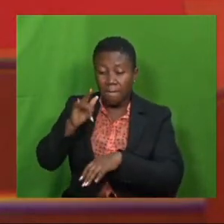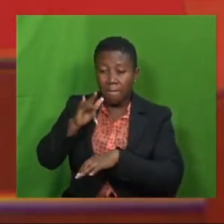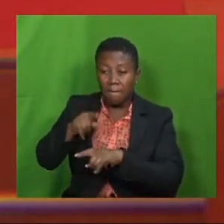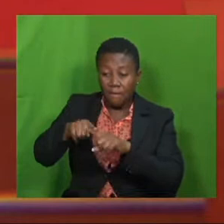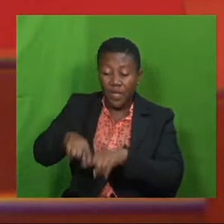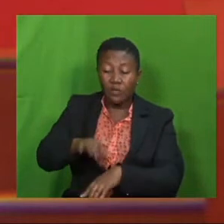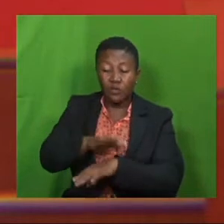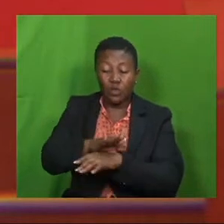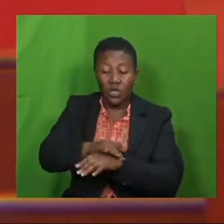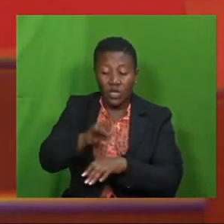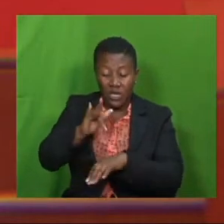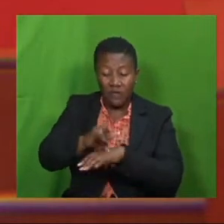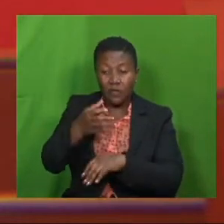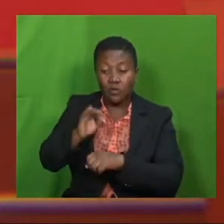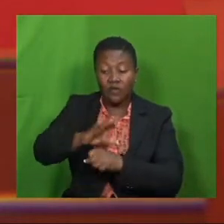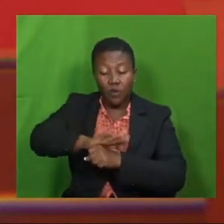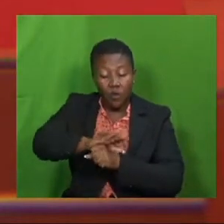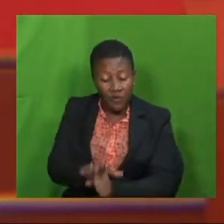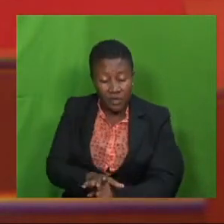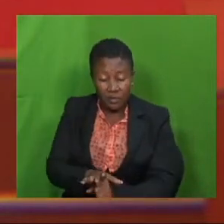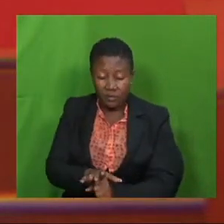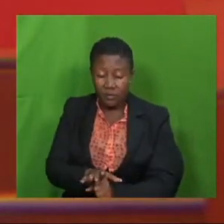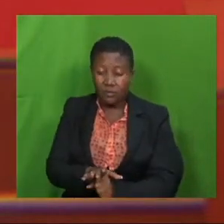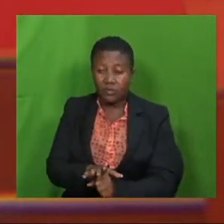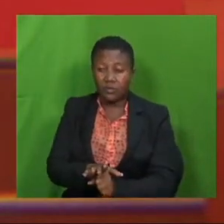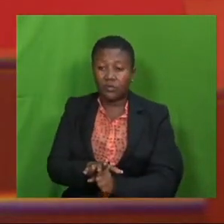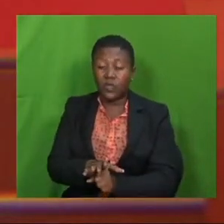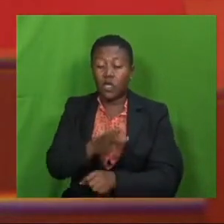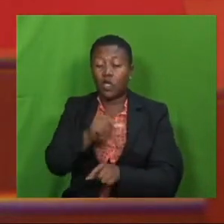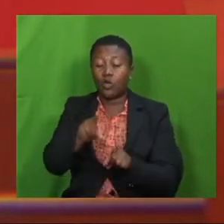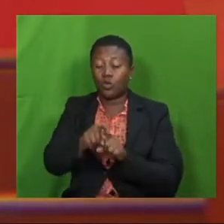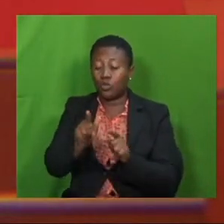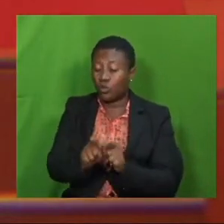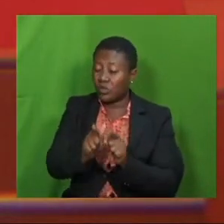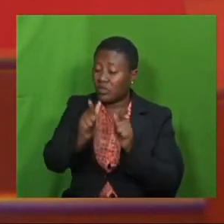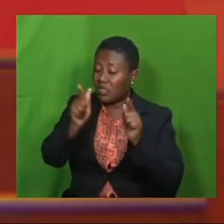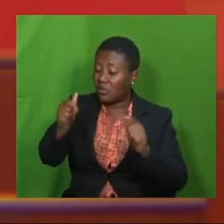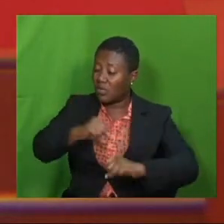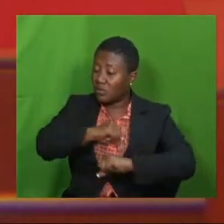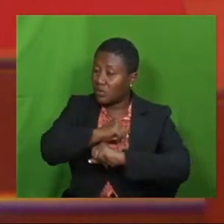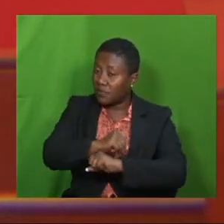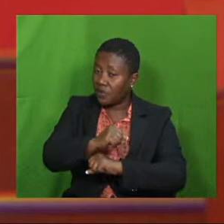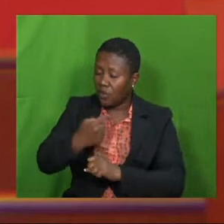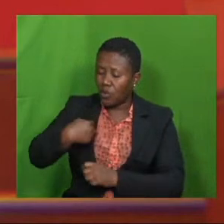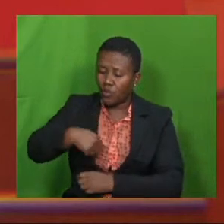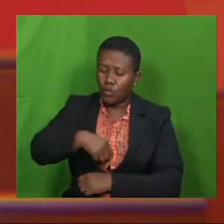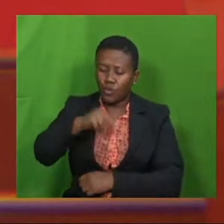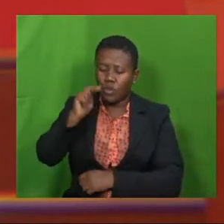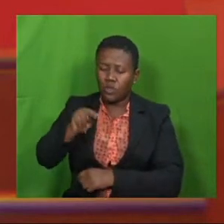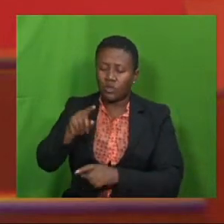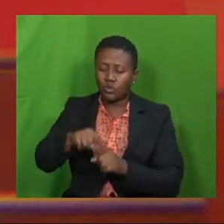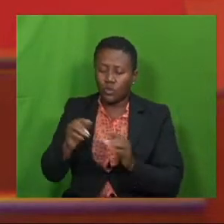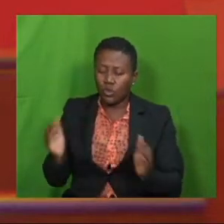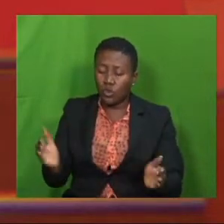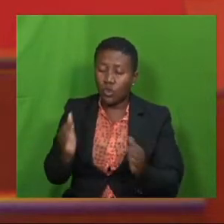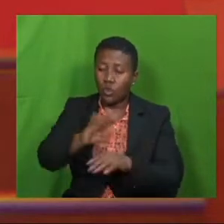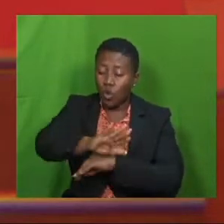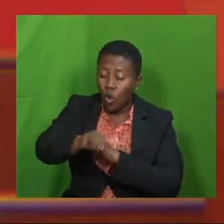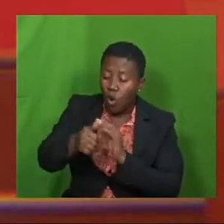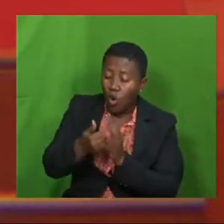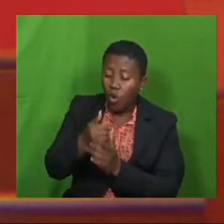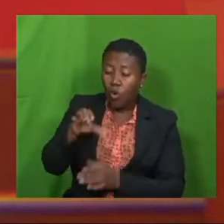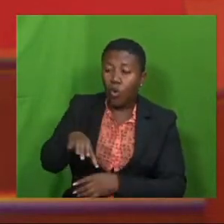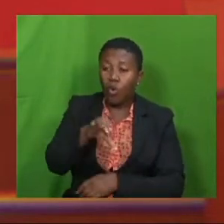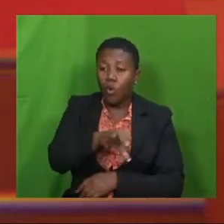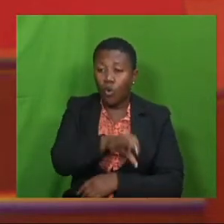COVID-19. As part of our general safety, let us encourage all our constituents to take advantage of